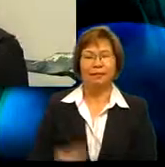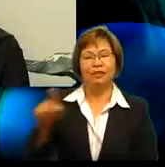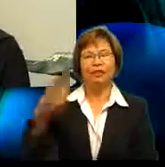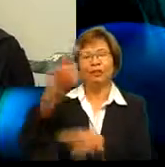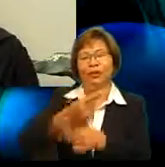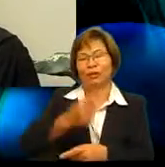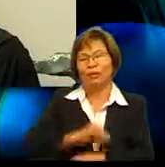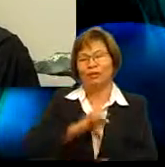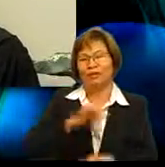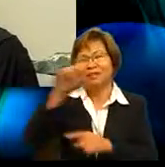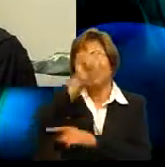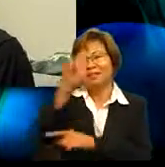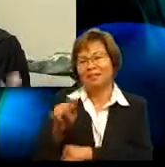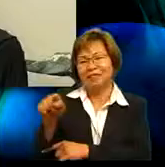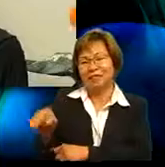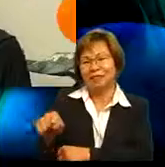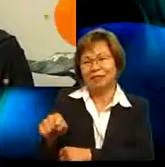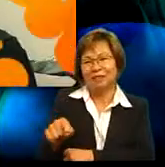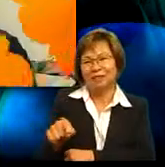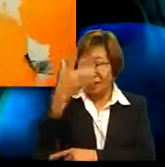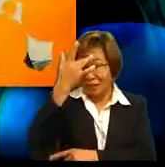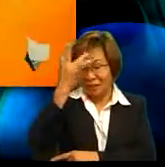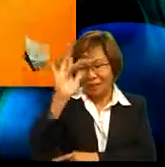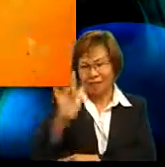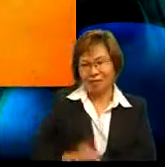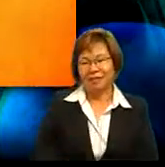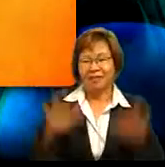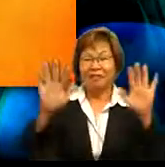You're right, Muna. I was just testing you. Splendid!